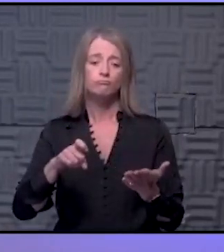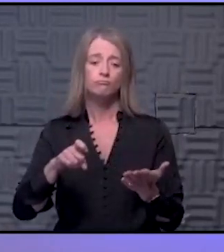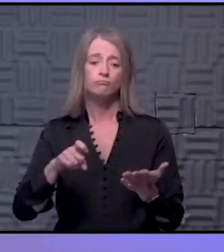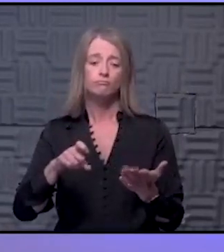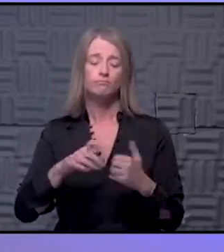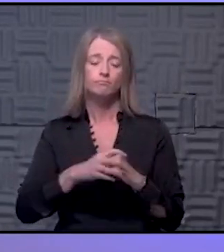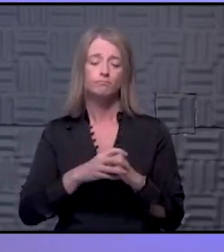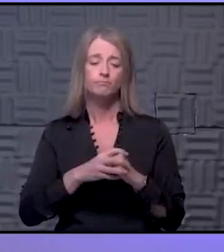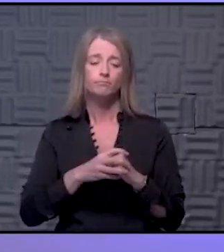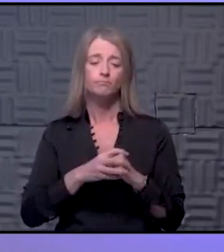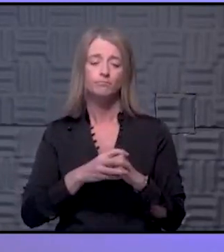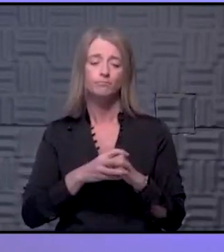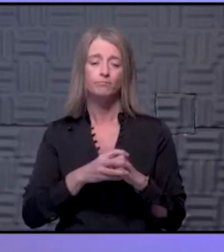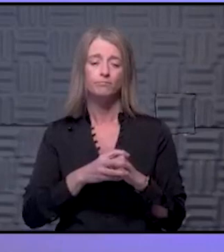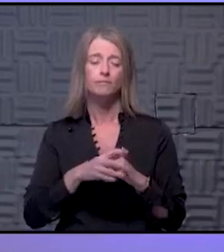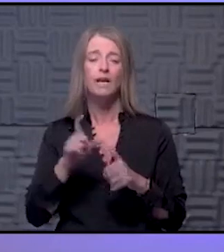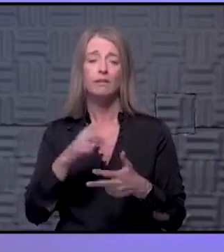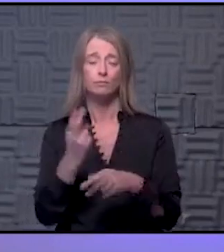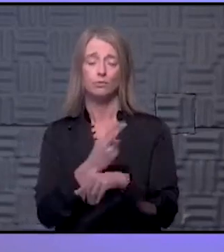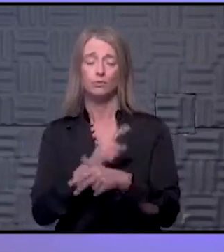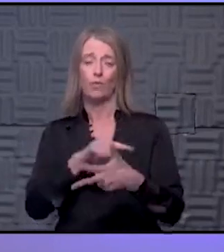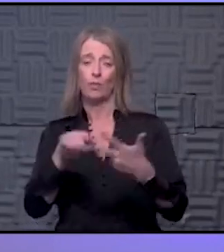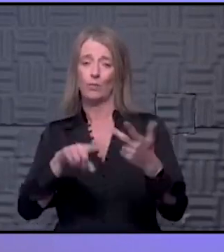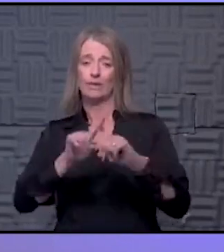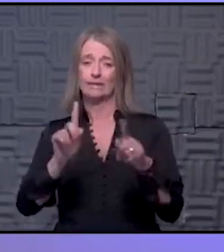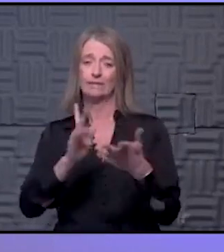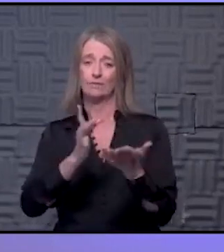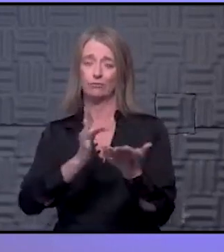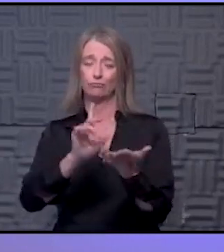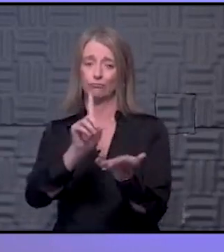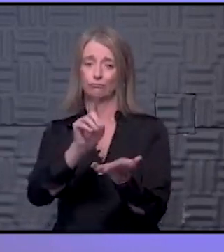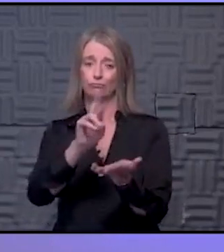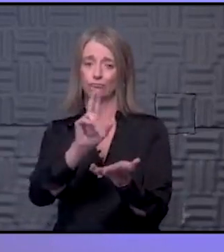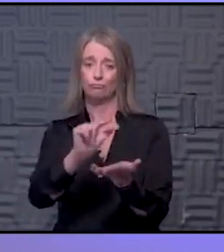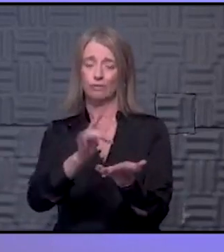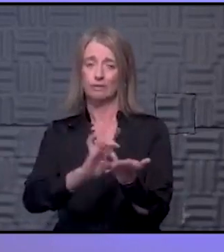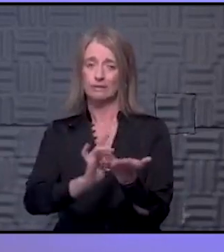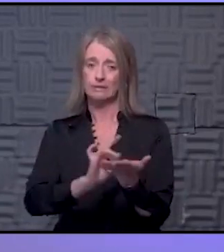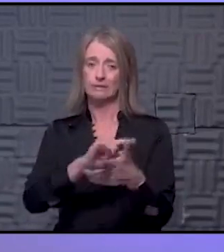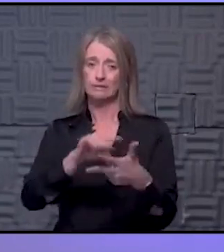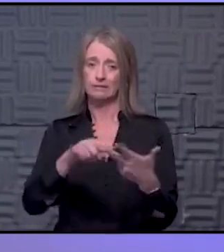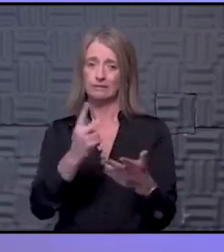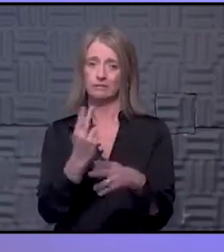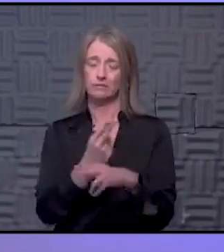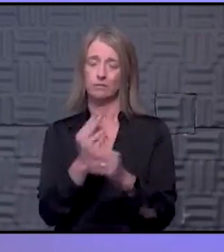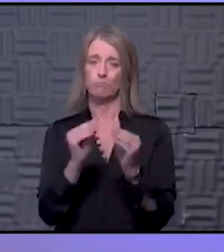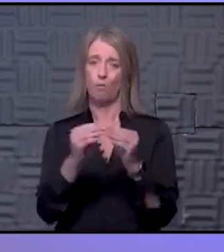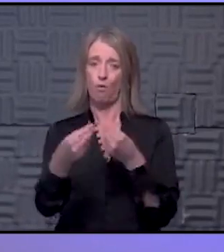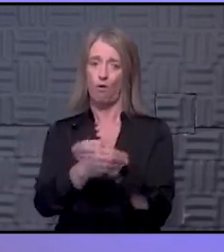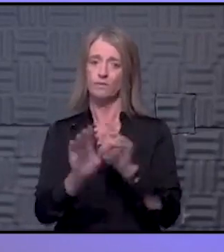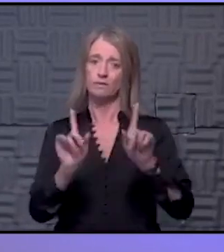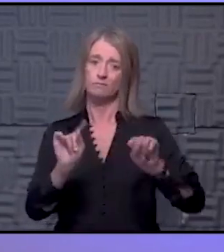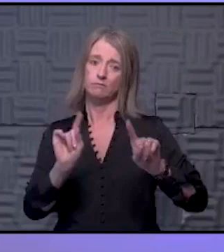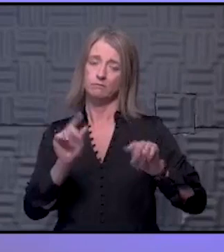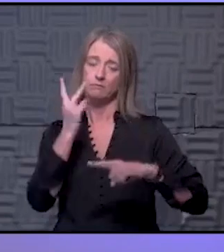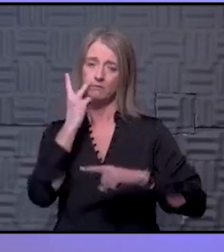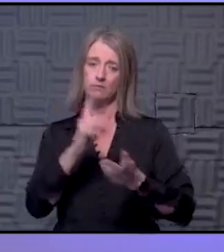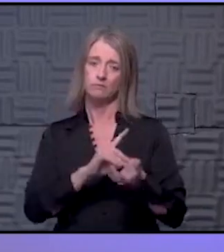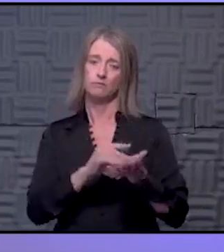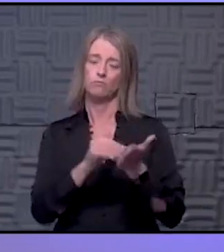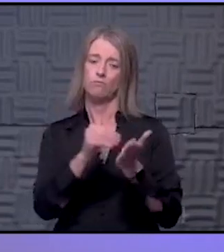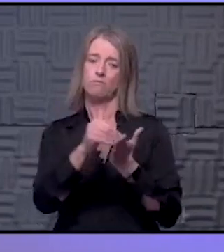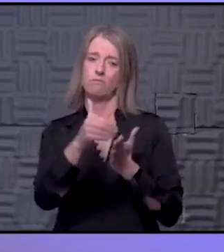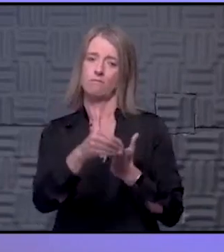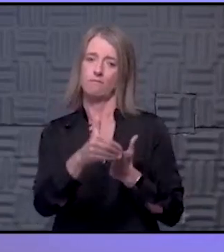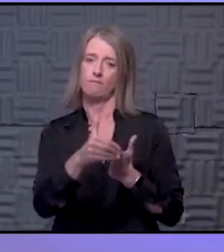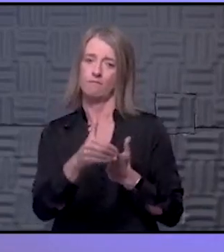effective therapy, three different drugs, which means more toxicity and, more office visits for the patients, more visits